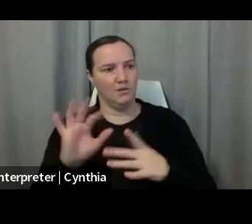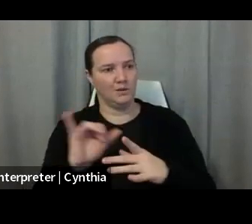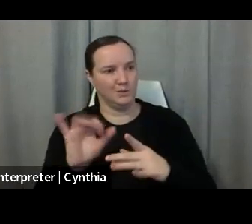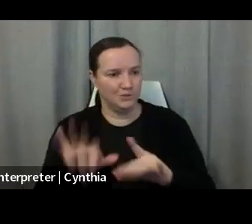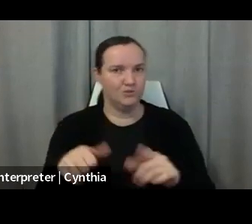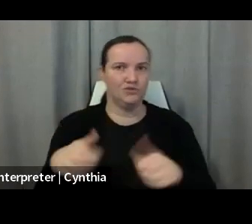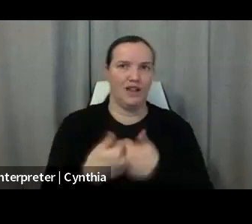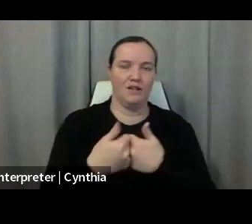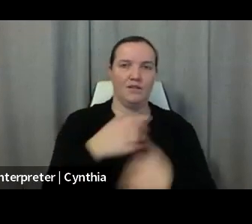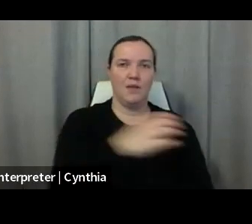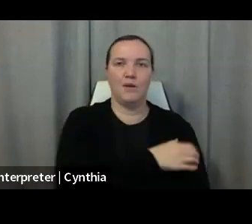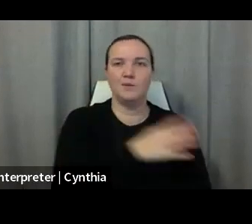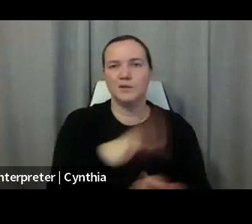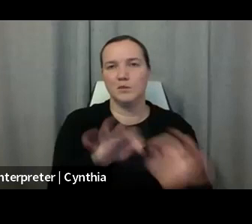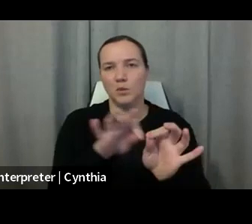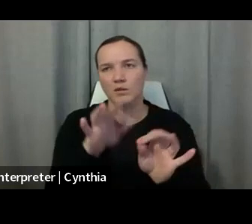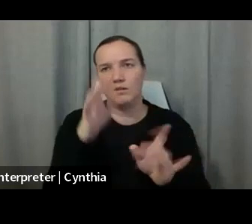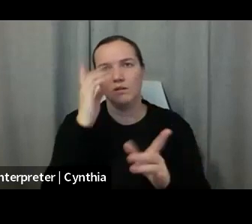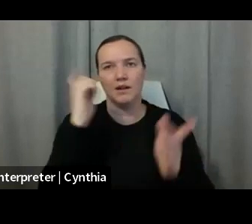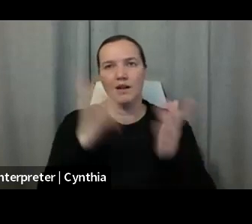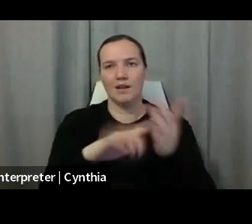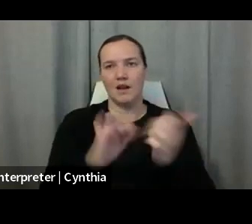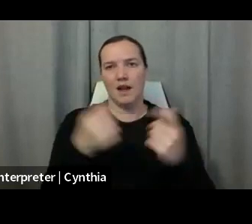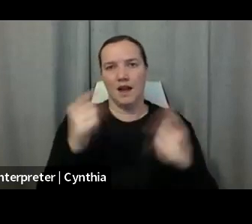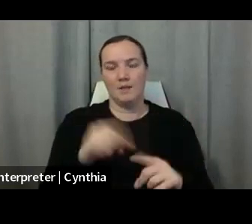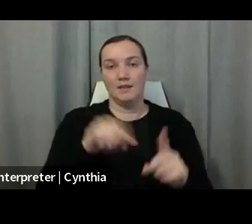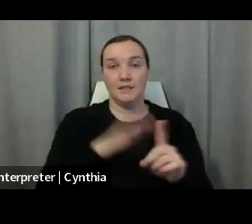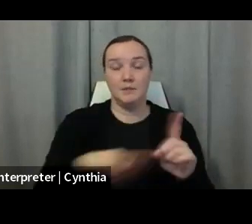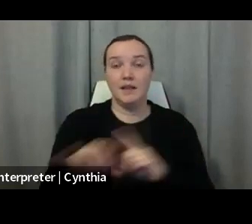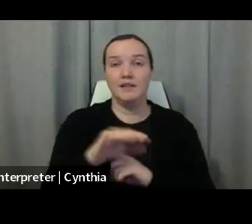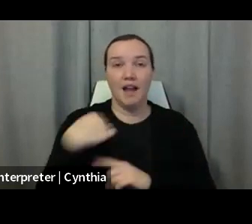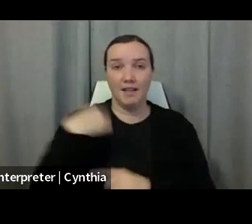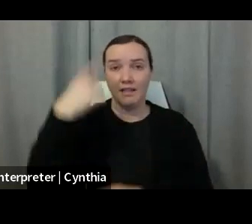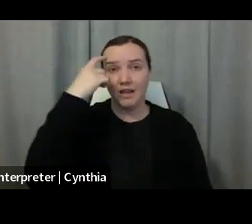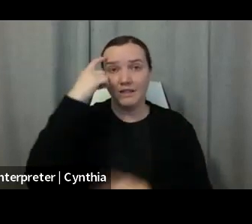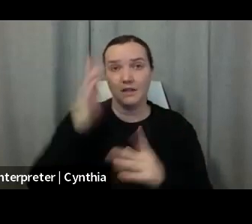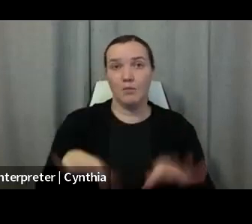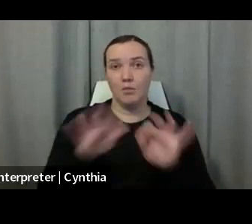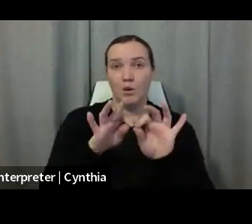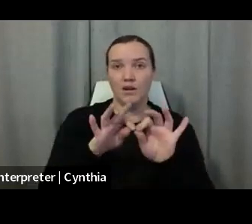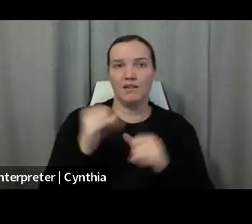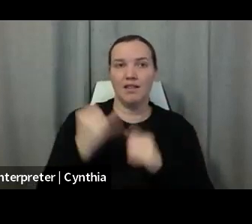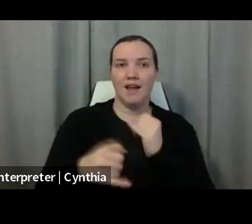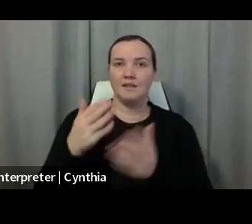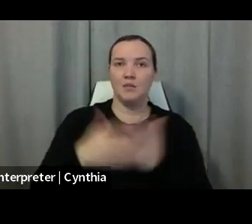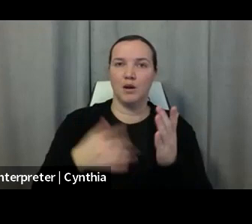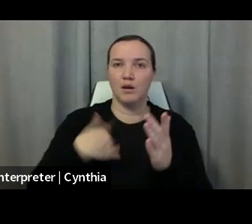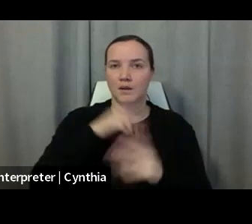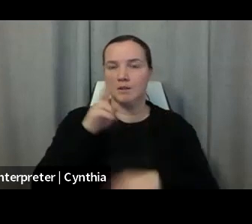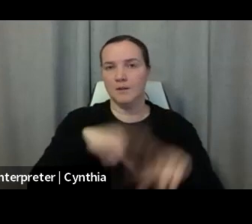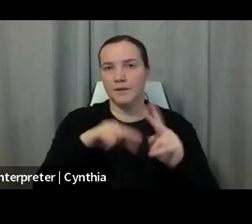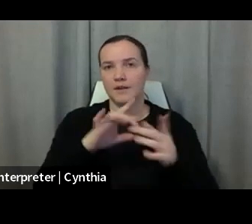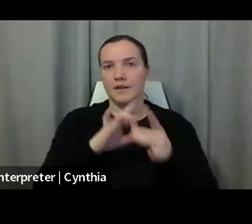so really just being mindful of how that happens in our spaces. And I think it's really important when we look at that last piece about that, how blame gets